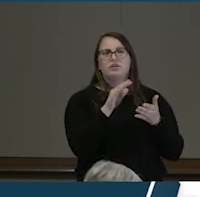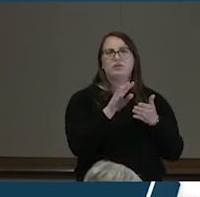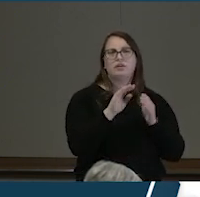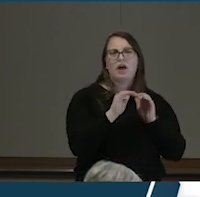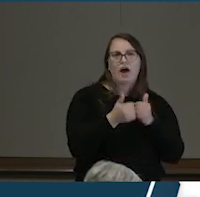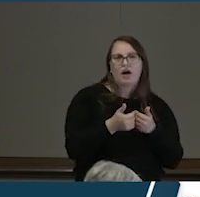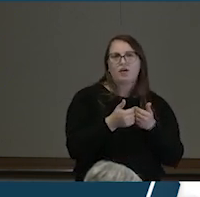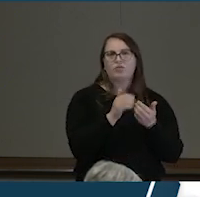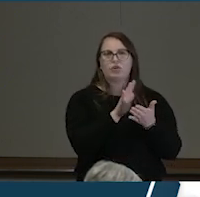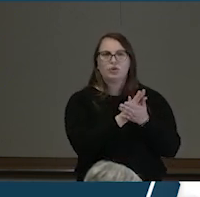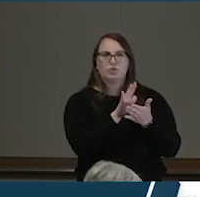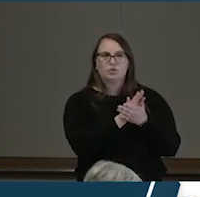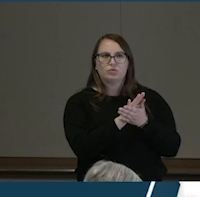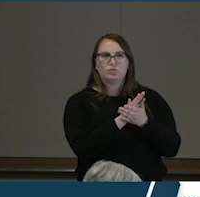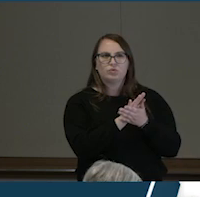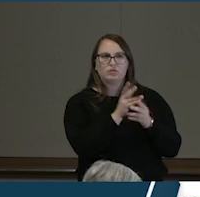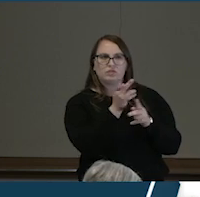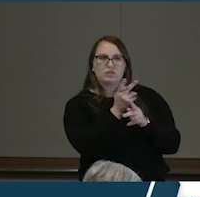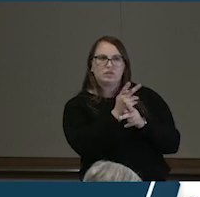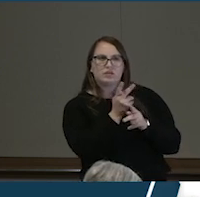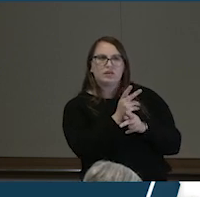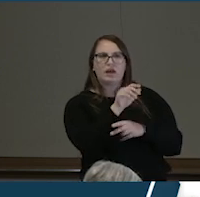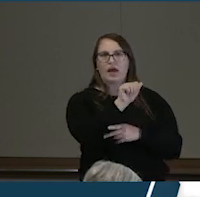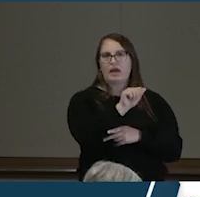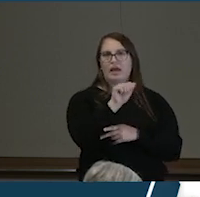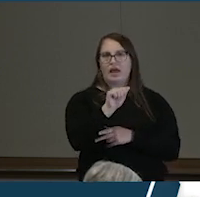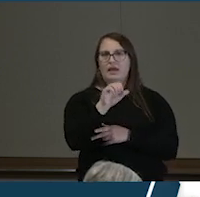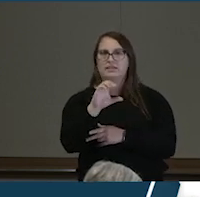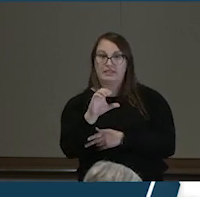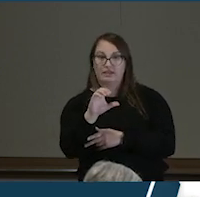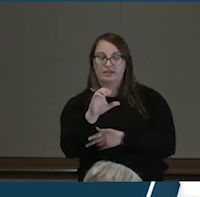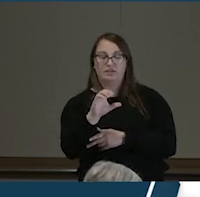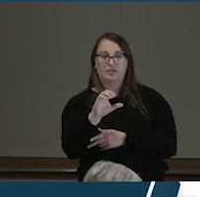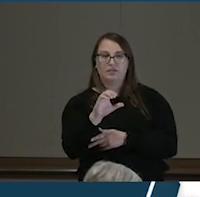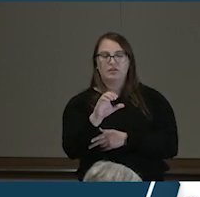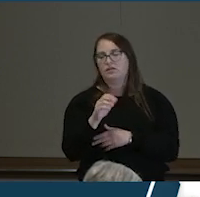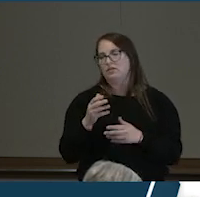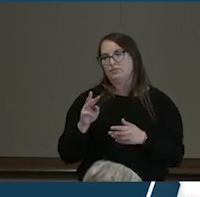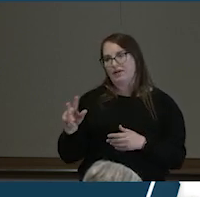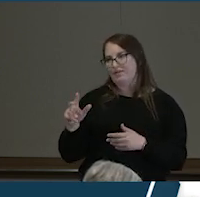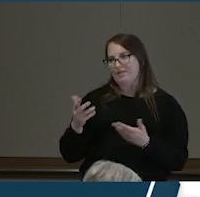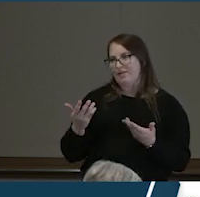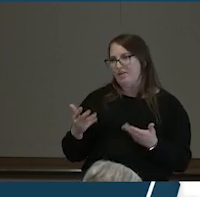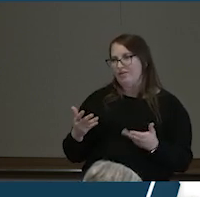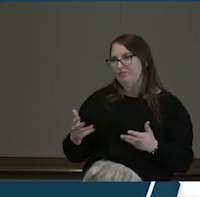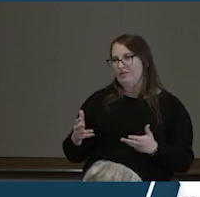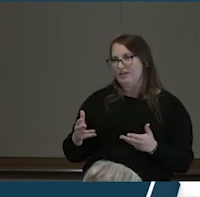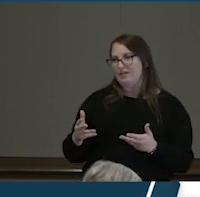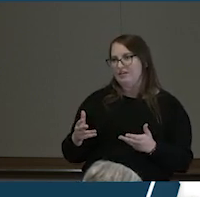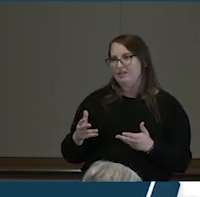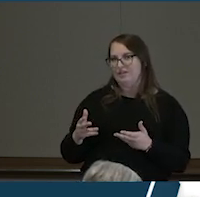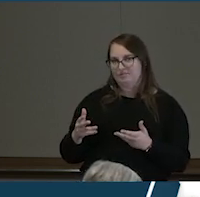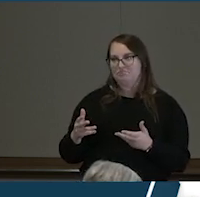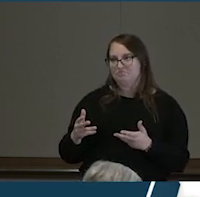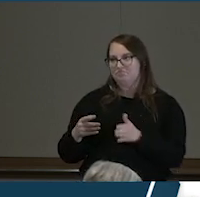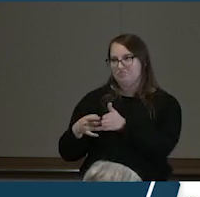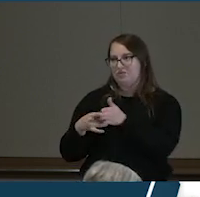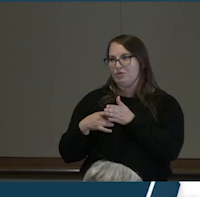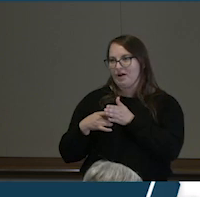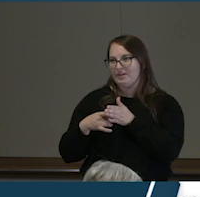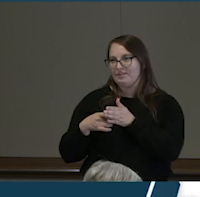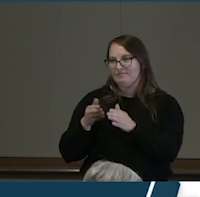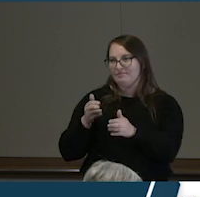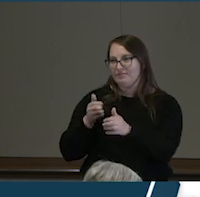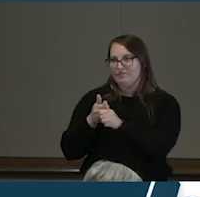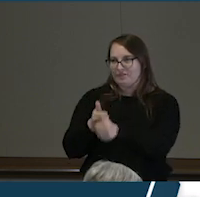required to look at AAC, augmentative communication. Well, they're already required to do that under federal law. So